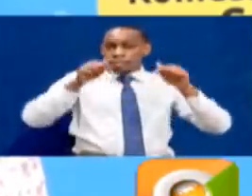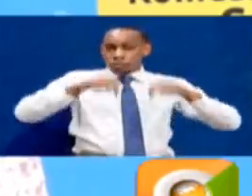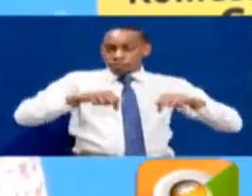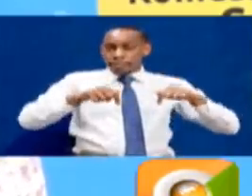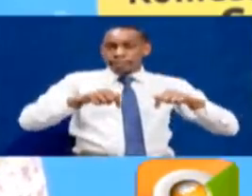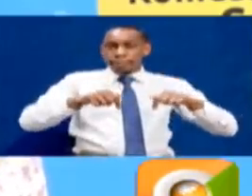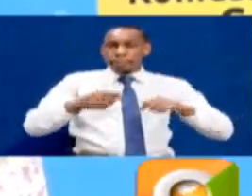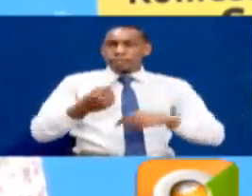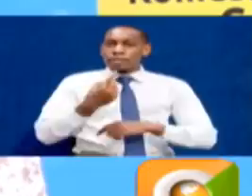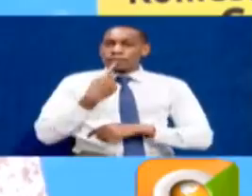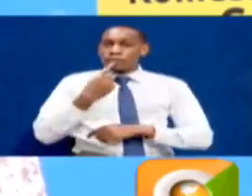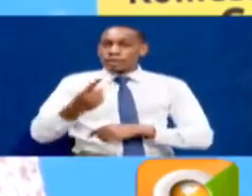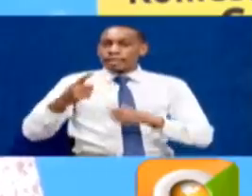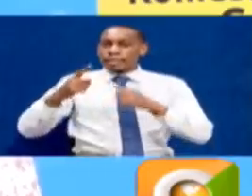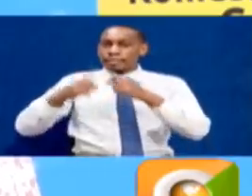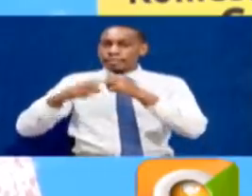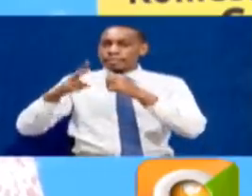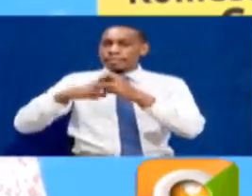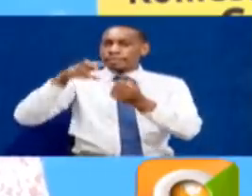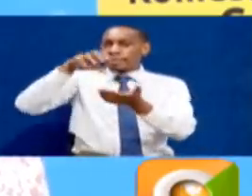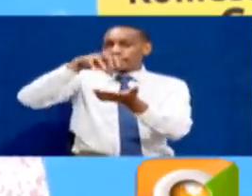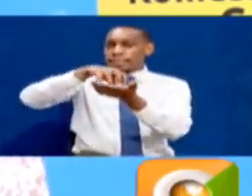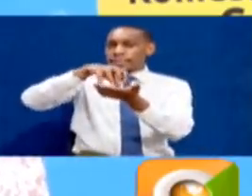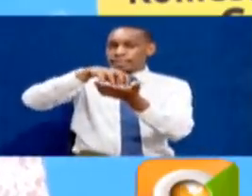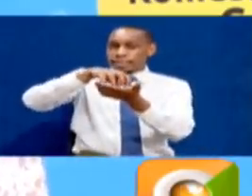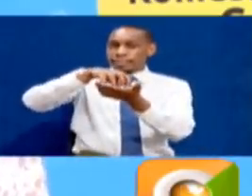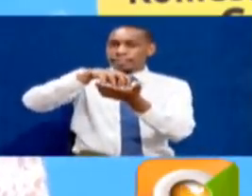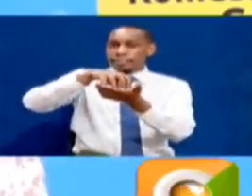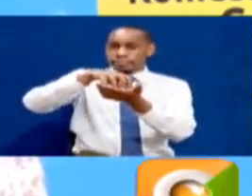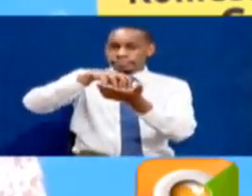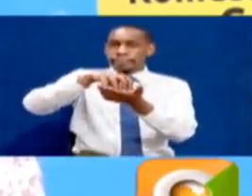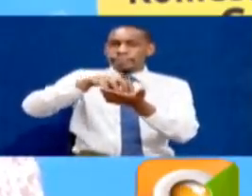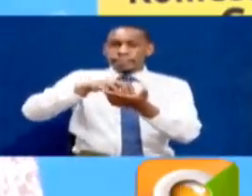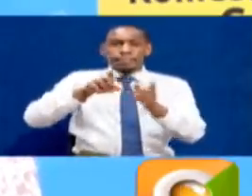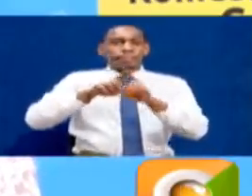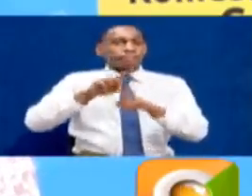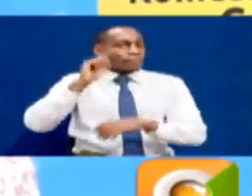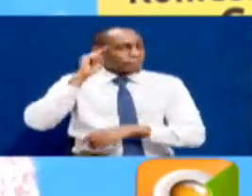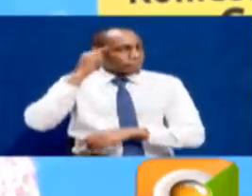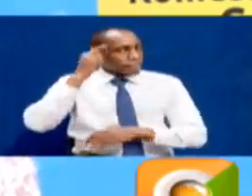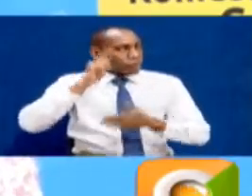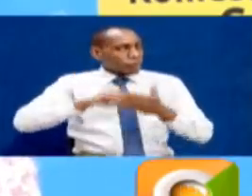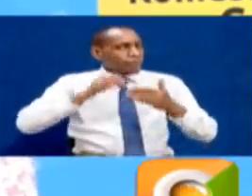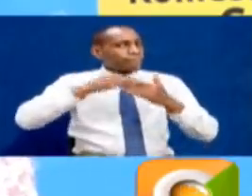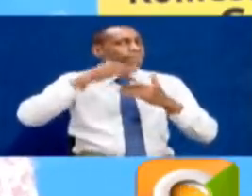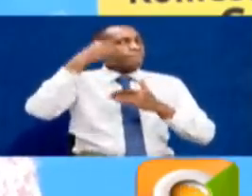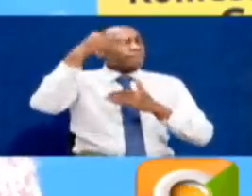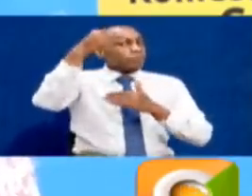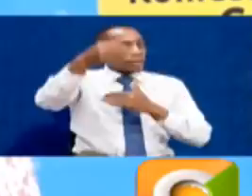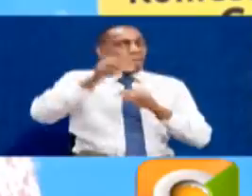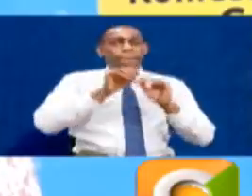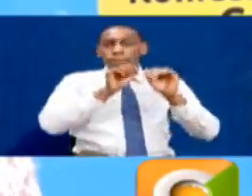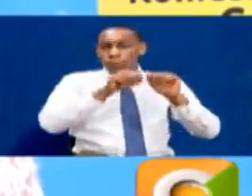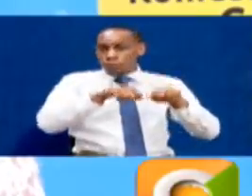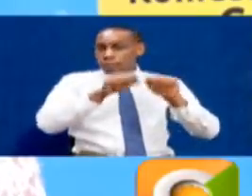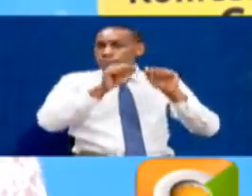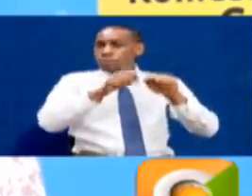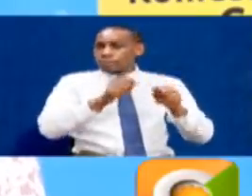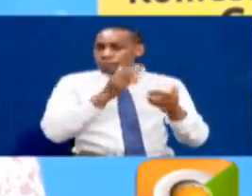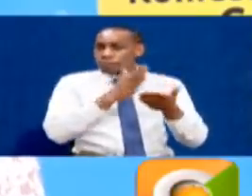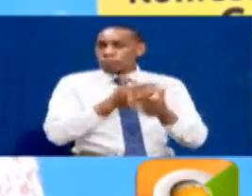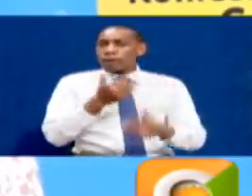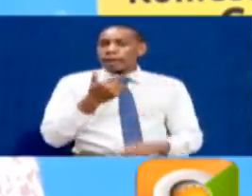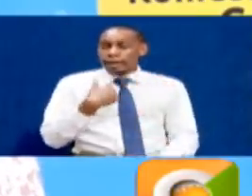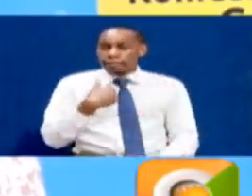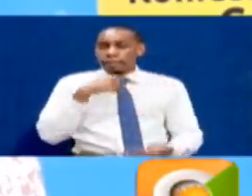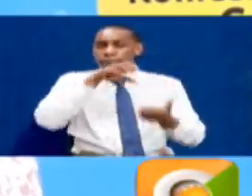today 167 cases, and we still think that going forward it is quite likely that we are going to get